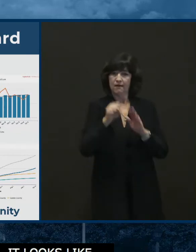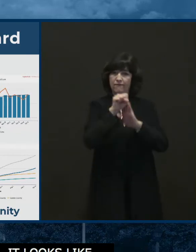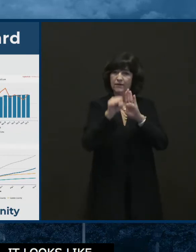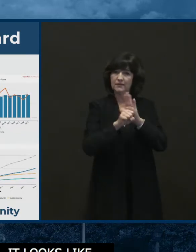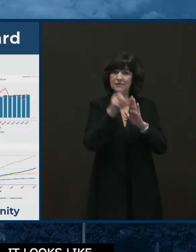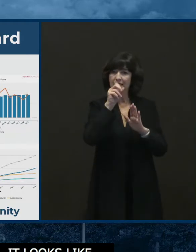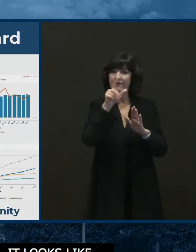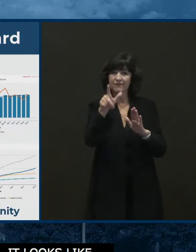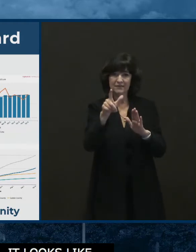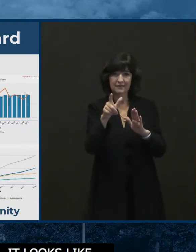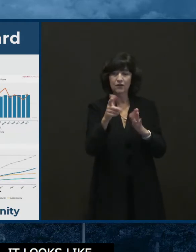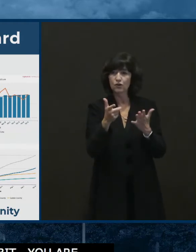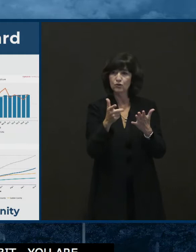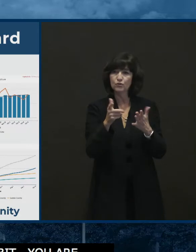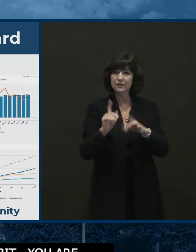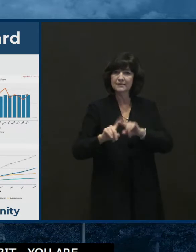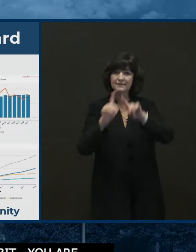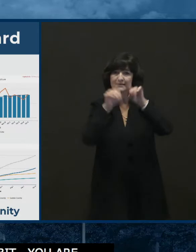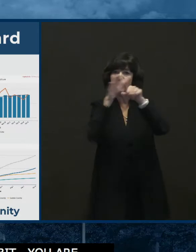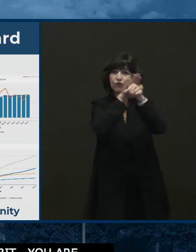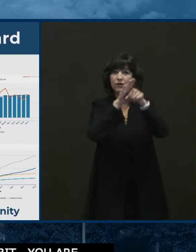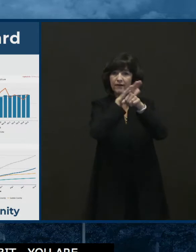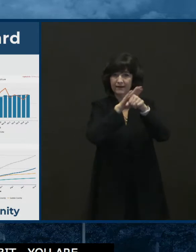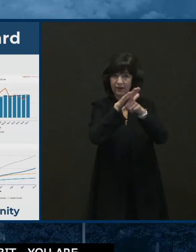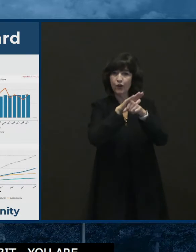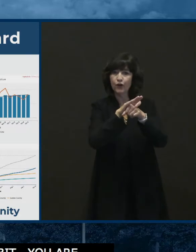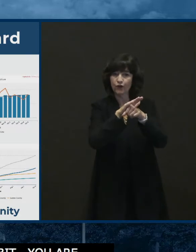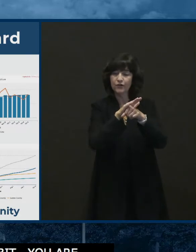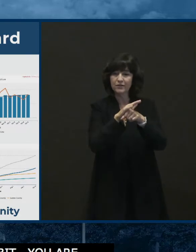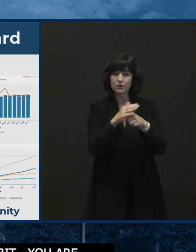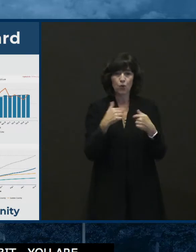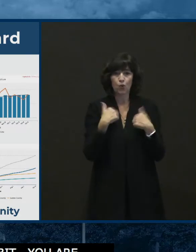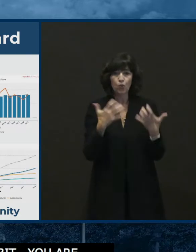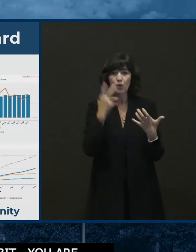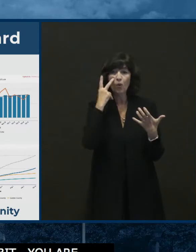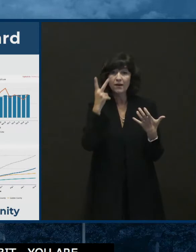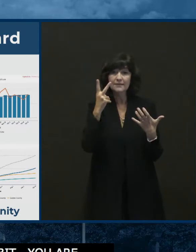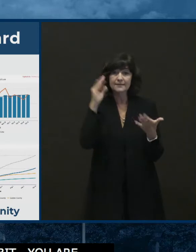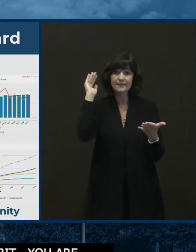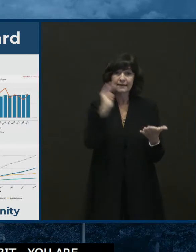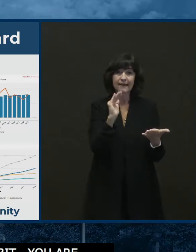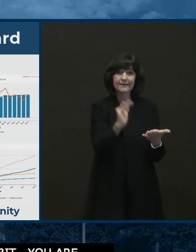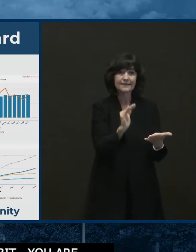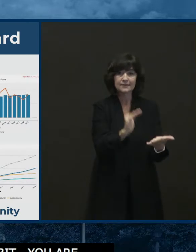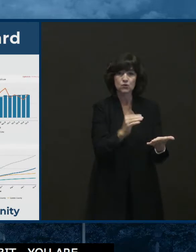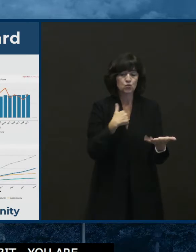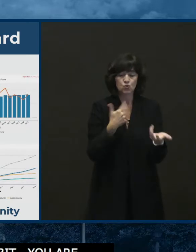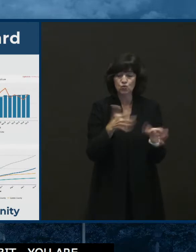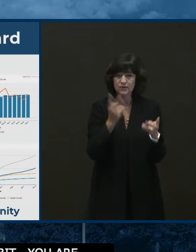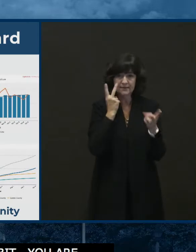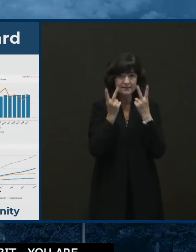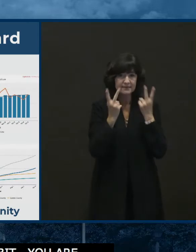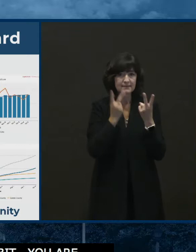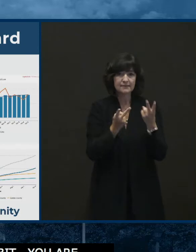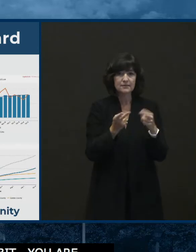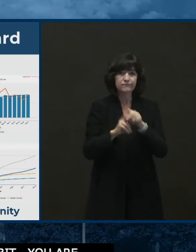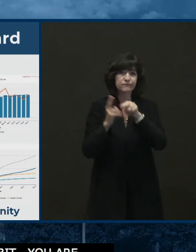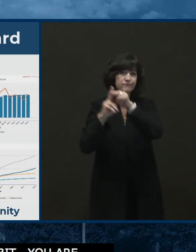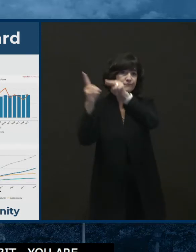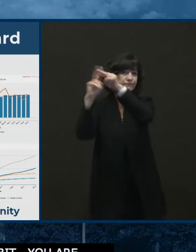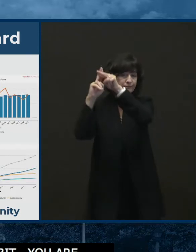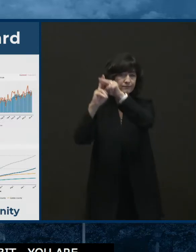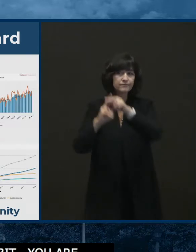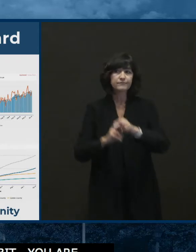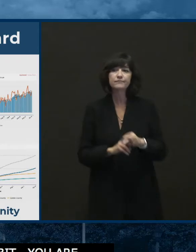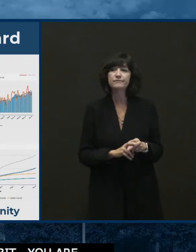that's not where we want to be. We'd like to see lower cases in each geographic area with no surges. And so as we look at